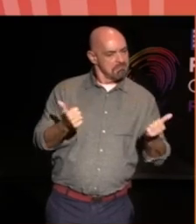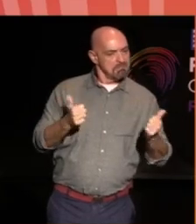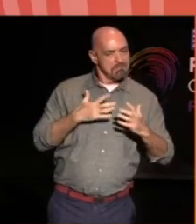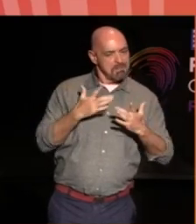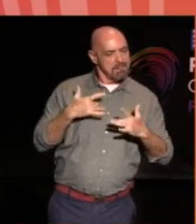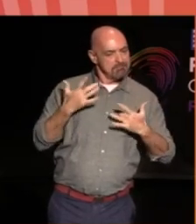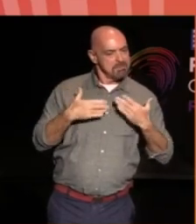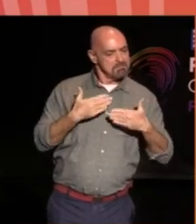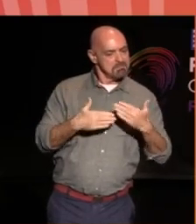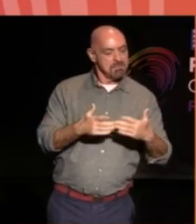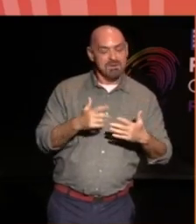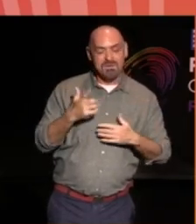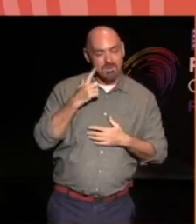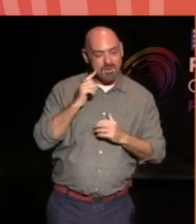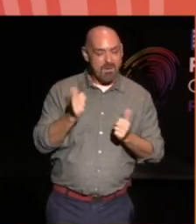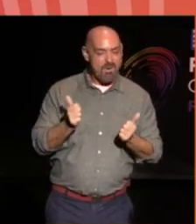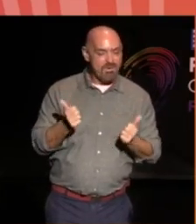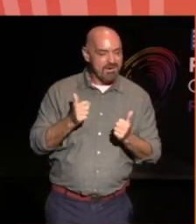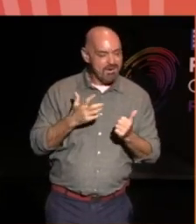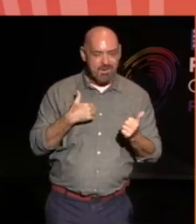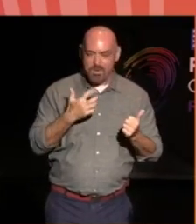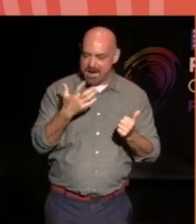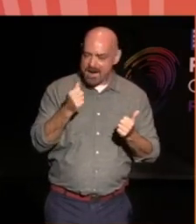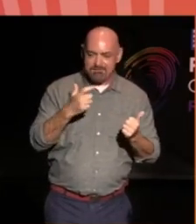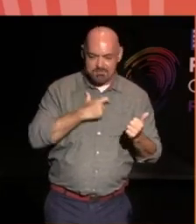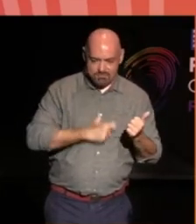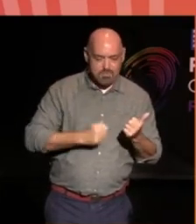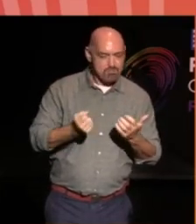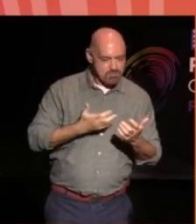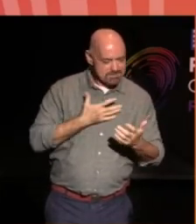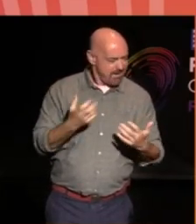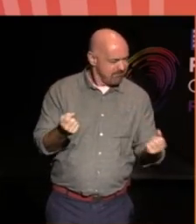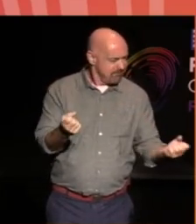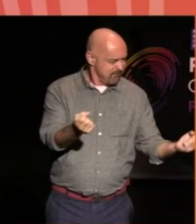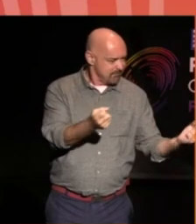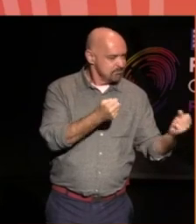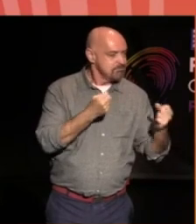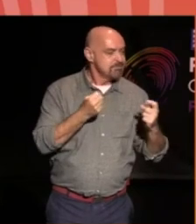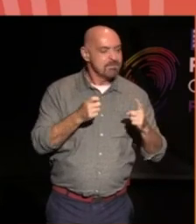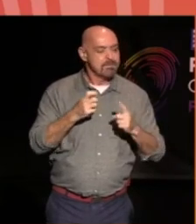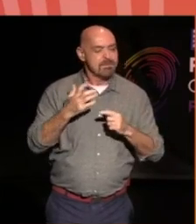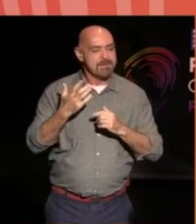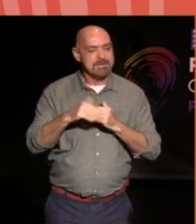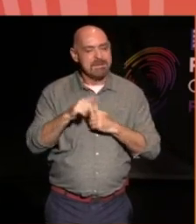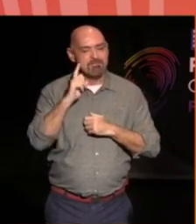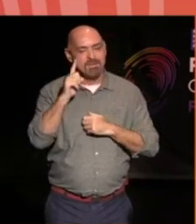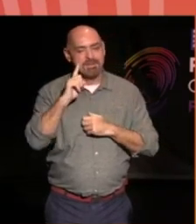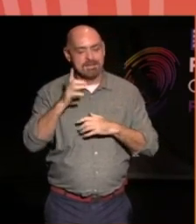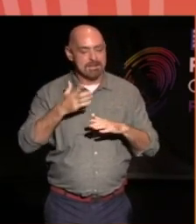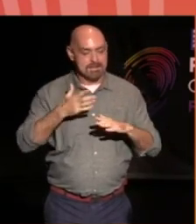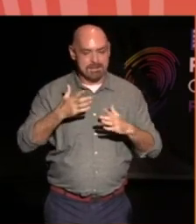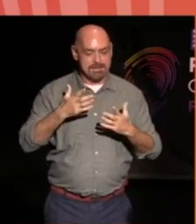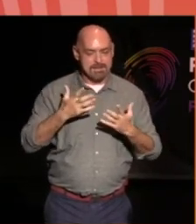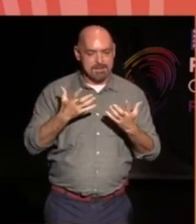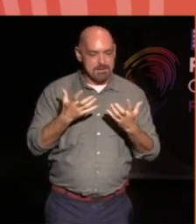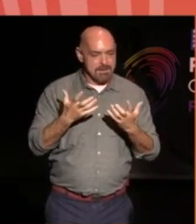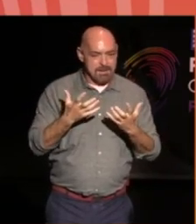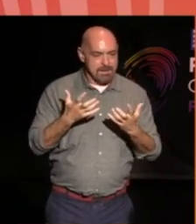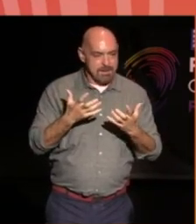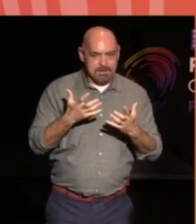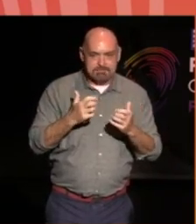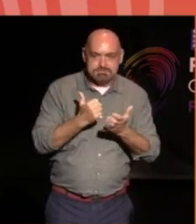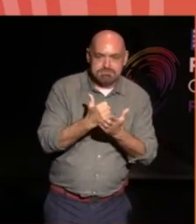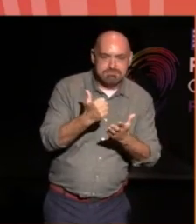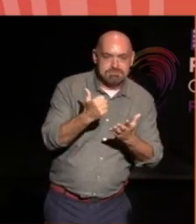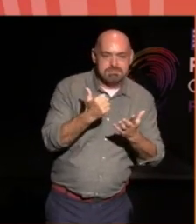conditions, you can just kind of think, oh yeah, well, we've got human rights, and and not think about the exercise of that or the activity of that and how